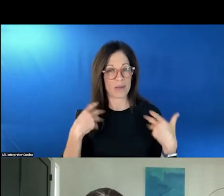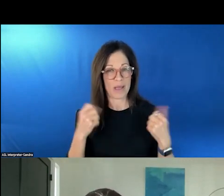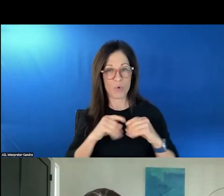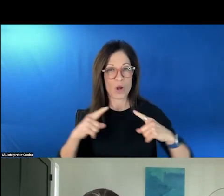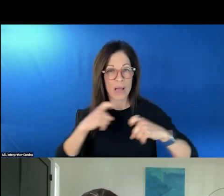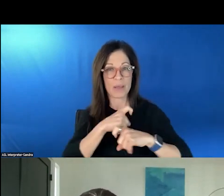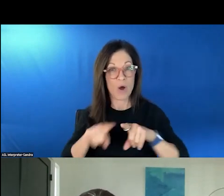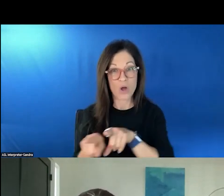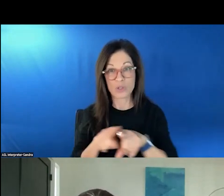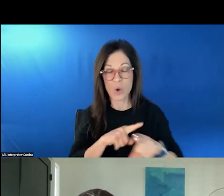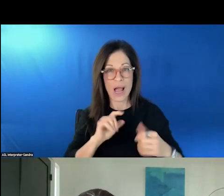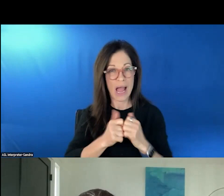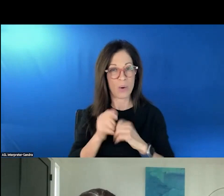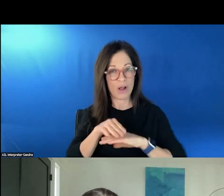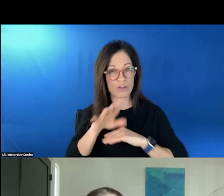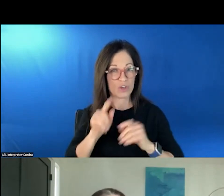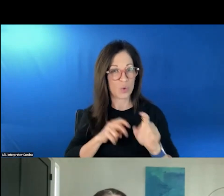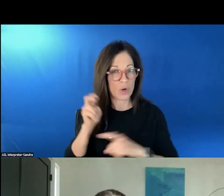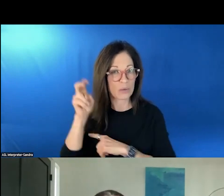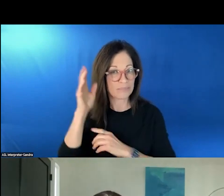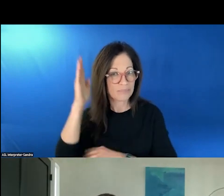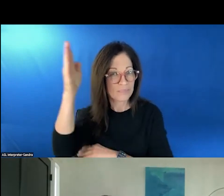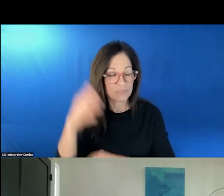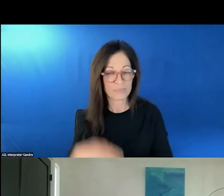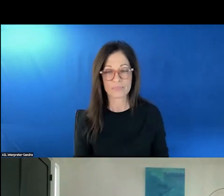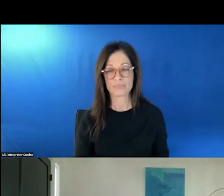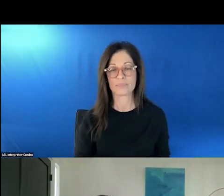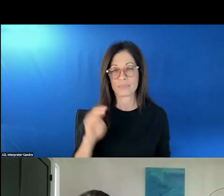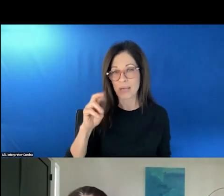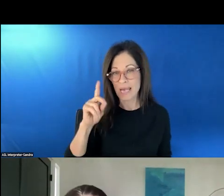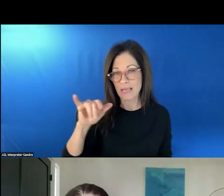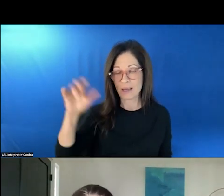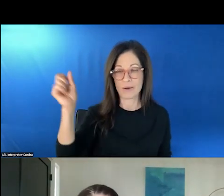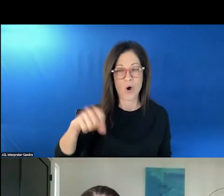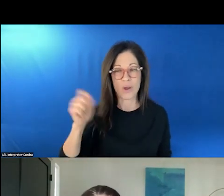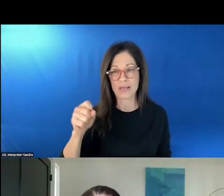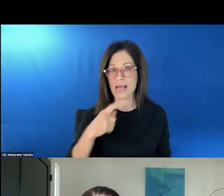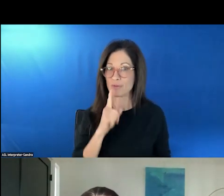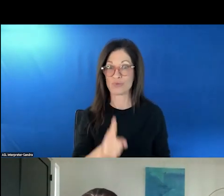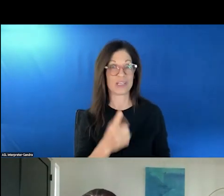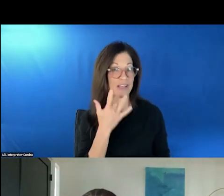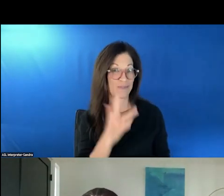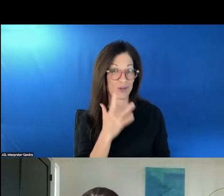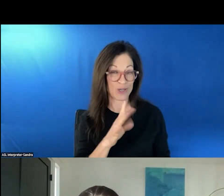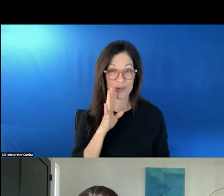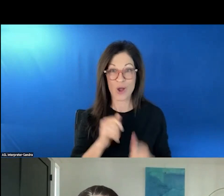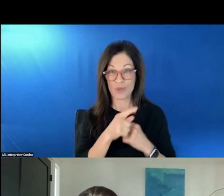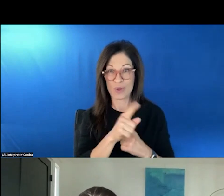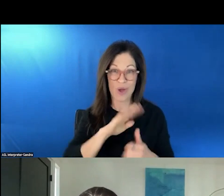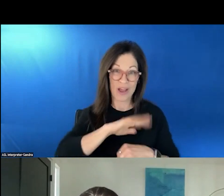trajectory? Yeah, definitely. So I was super fortunate to talk with you, of course, on all of these subjects,